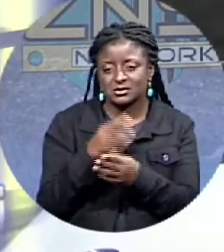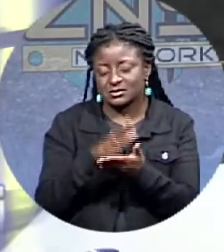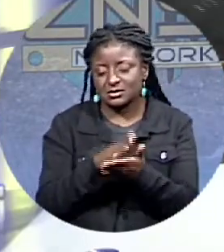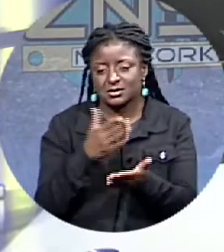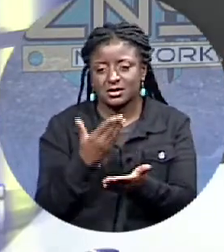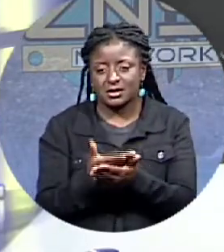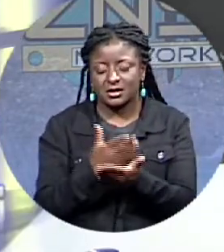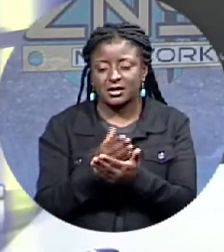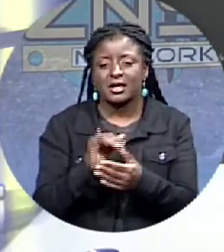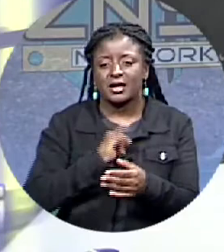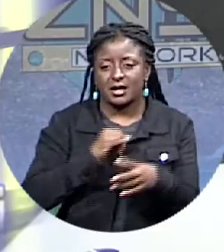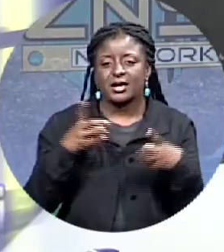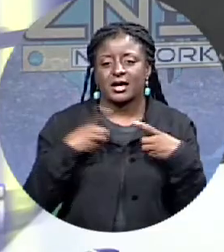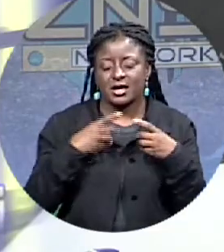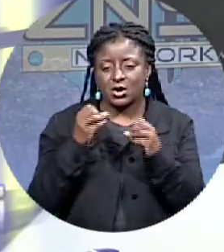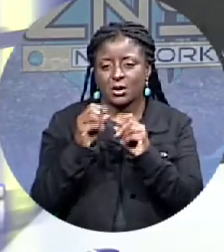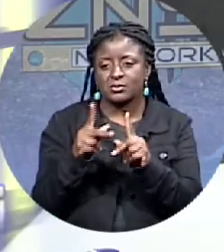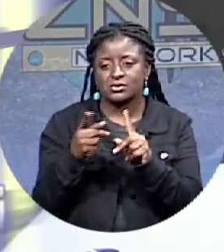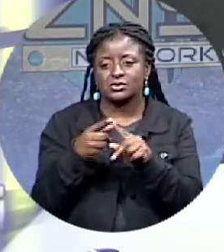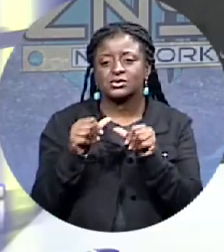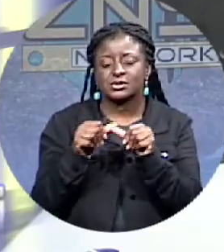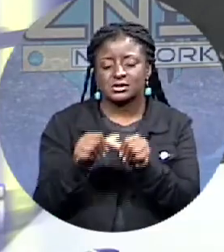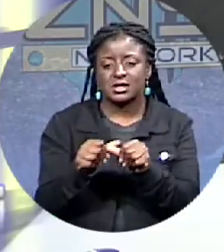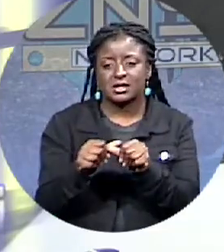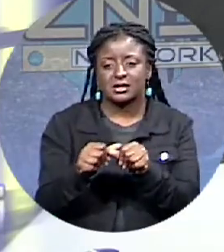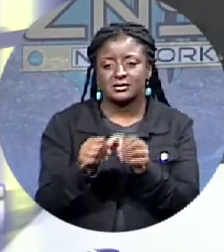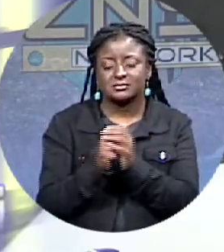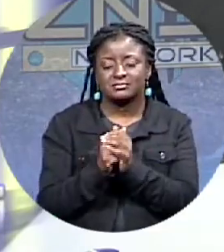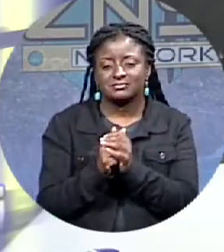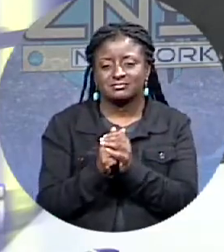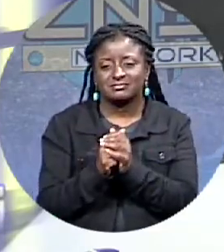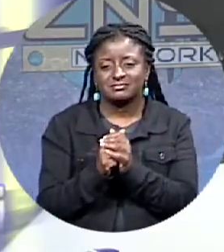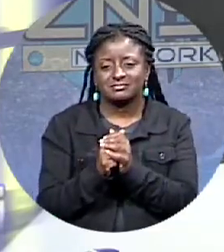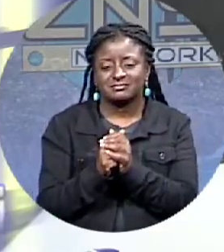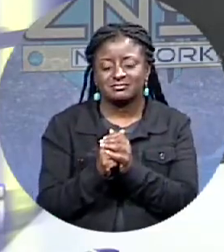an opportunity to stay, so I'm totally not jealous. Okay, Kendall, let's not talk about that.